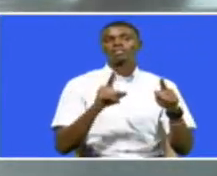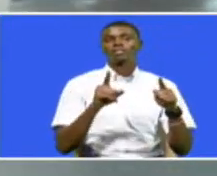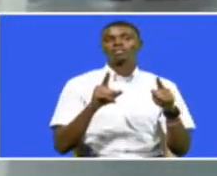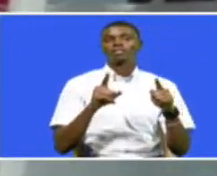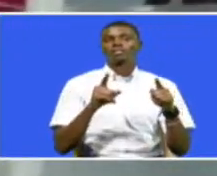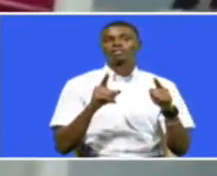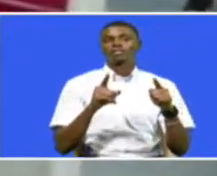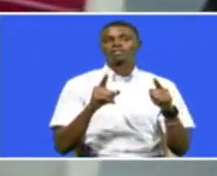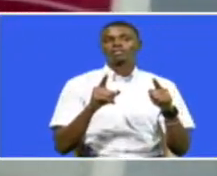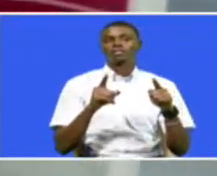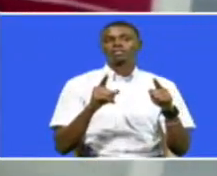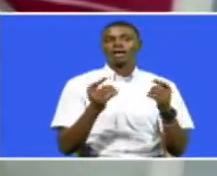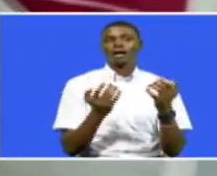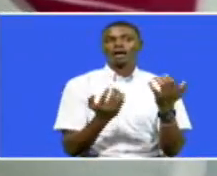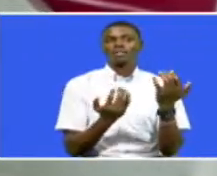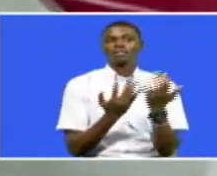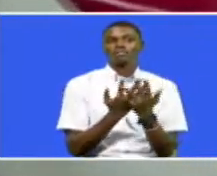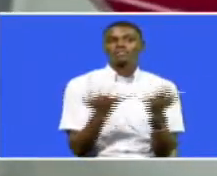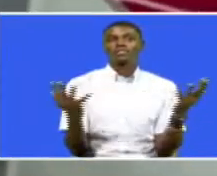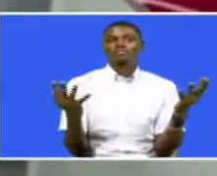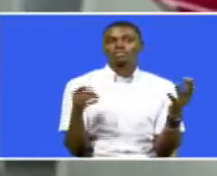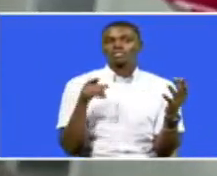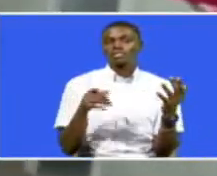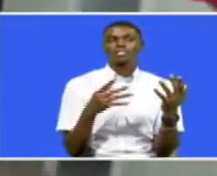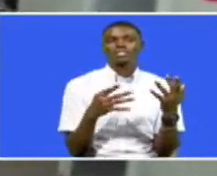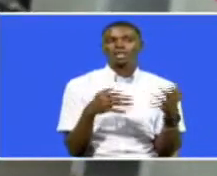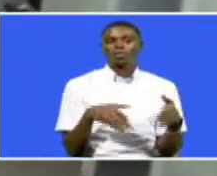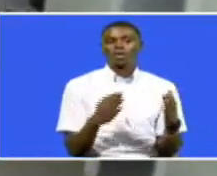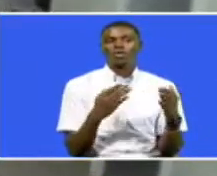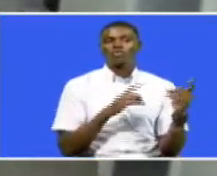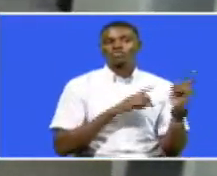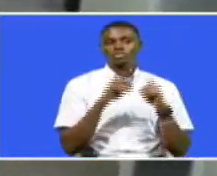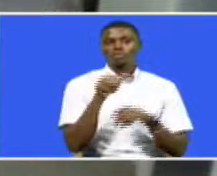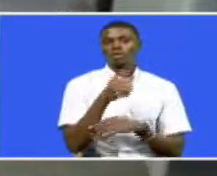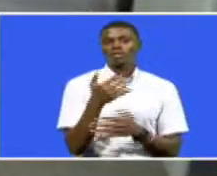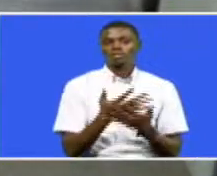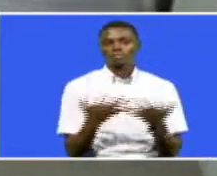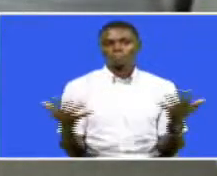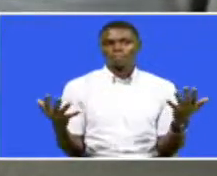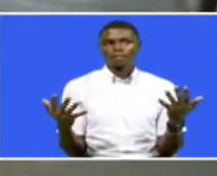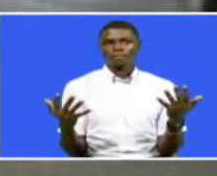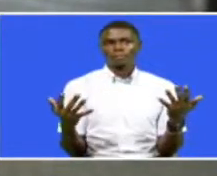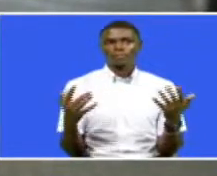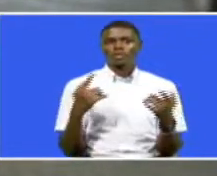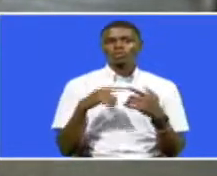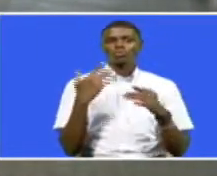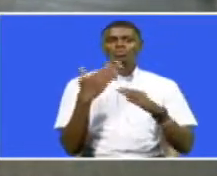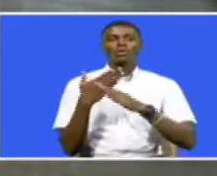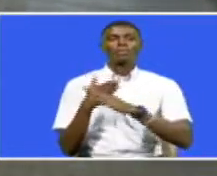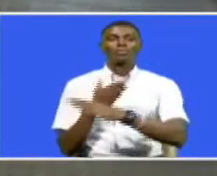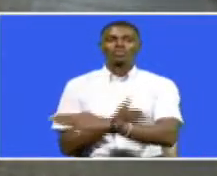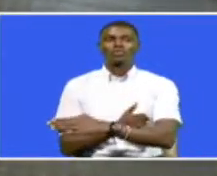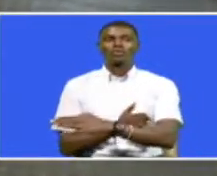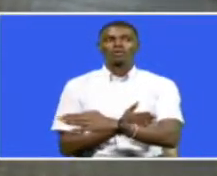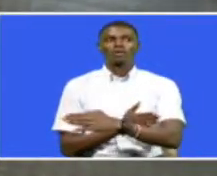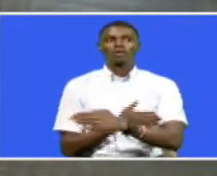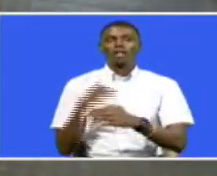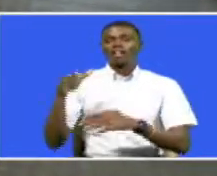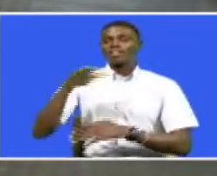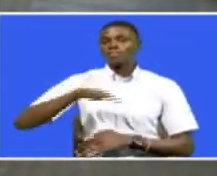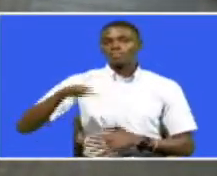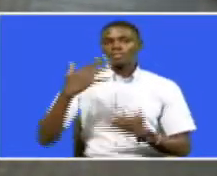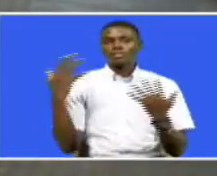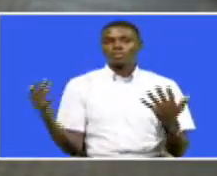so that it's a means of transport. Another thing is just to improve the places where